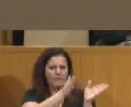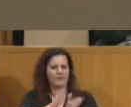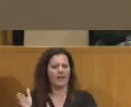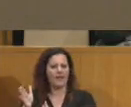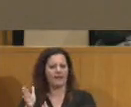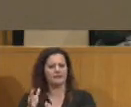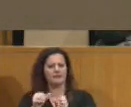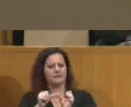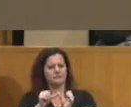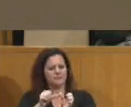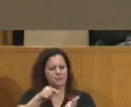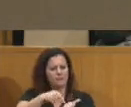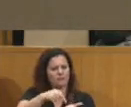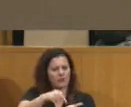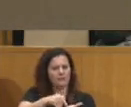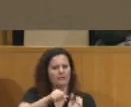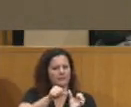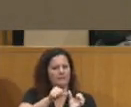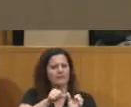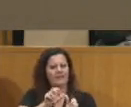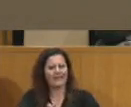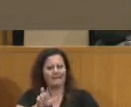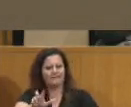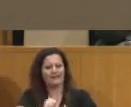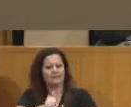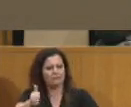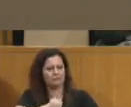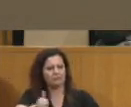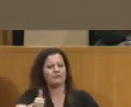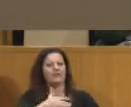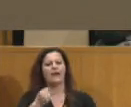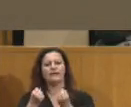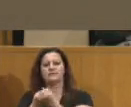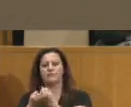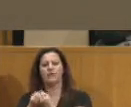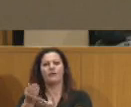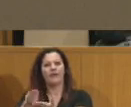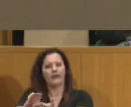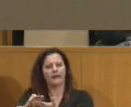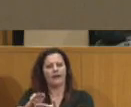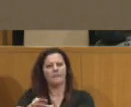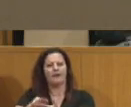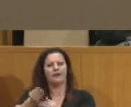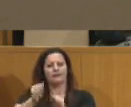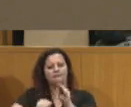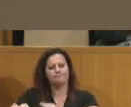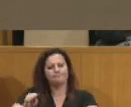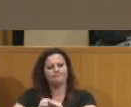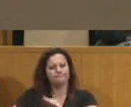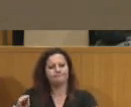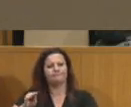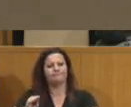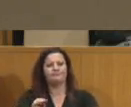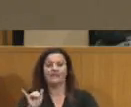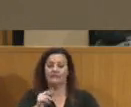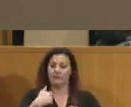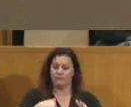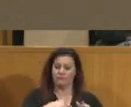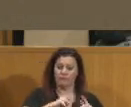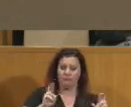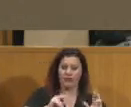friend. To the volunteers, donors, host committees, supporters, champions, fair